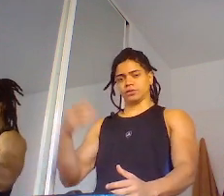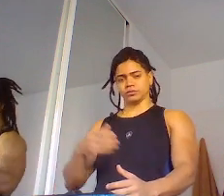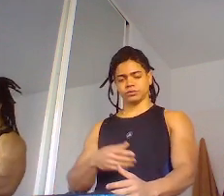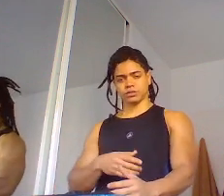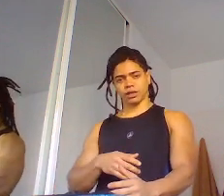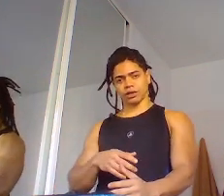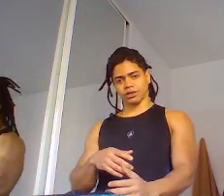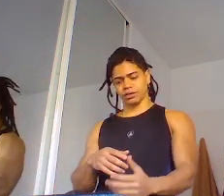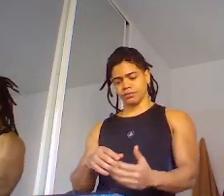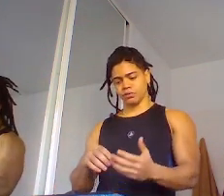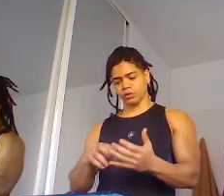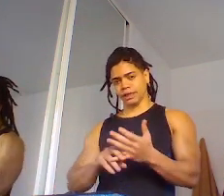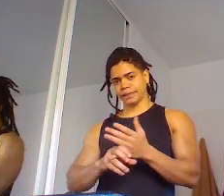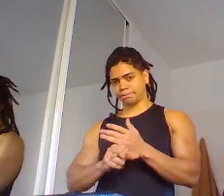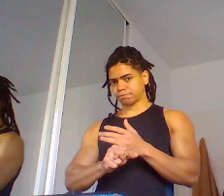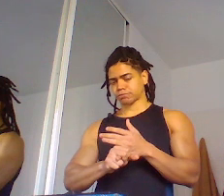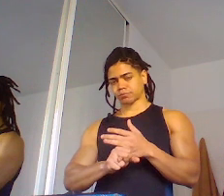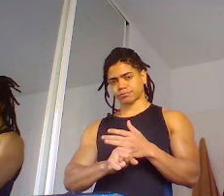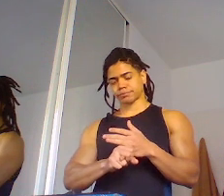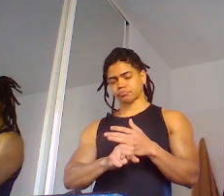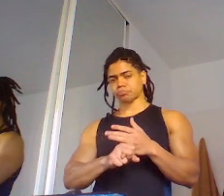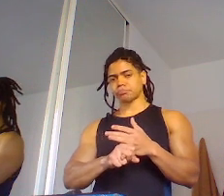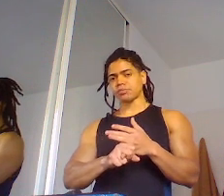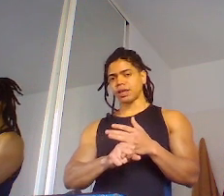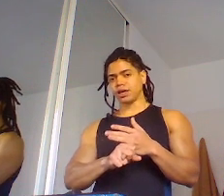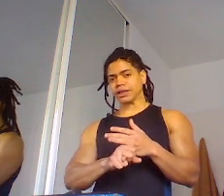raise funds for that.